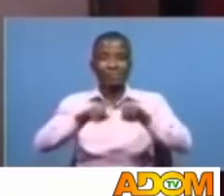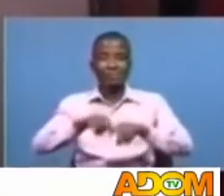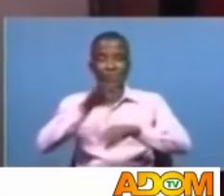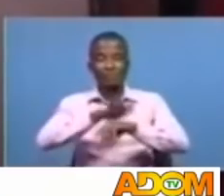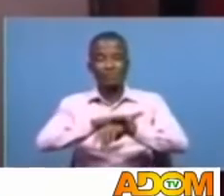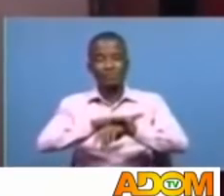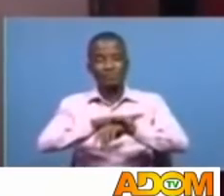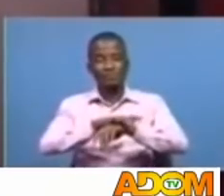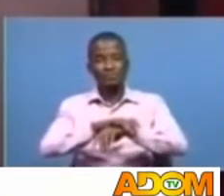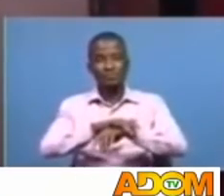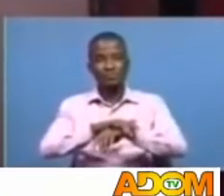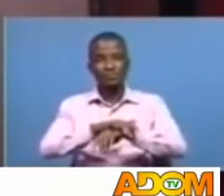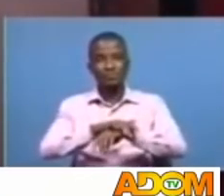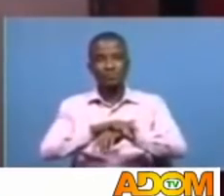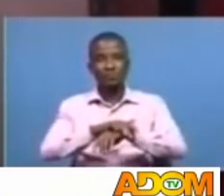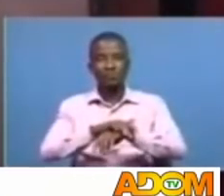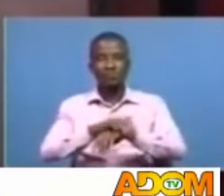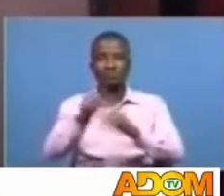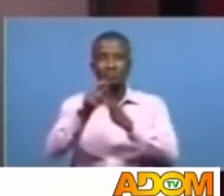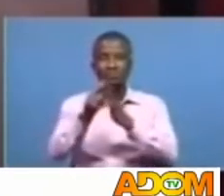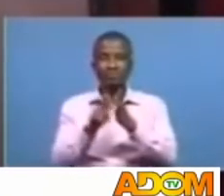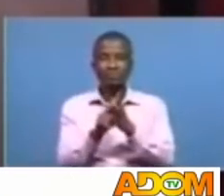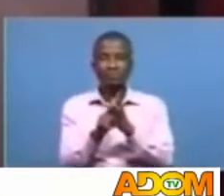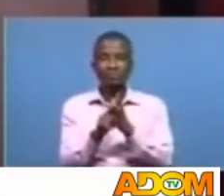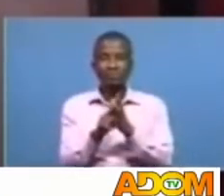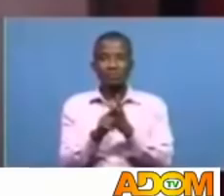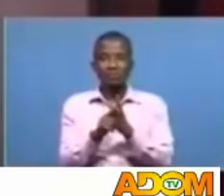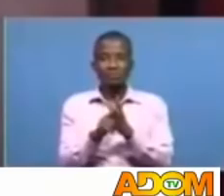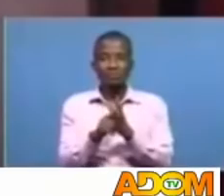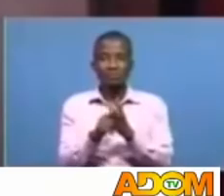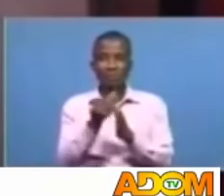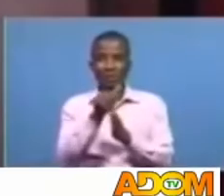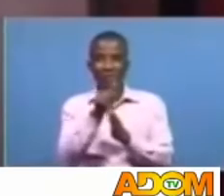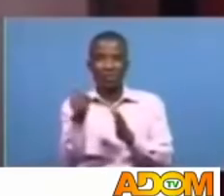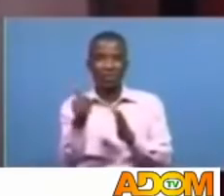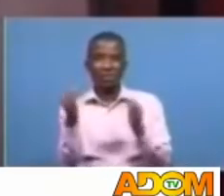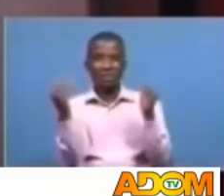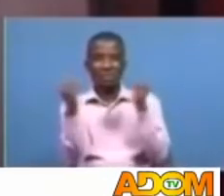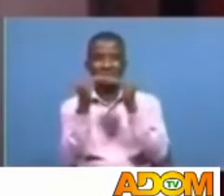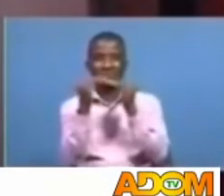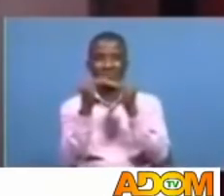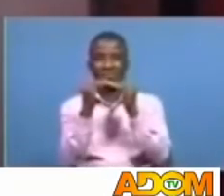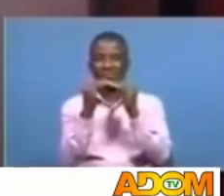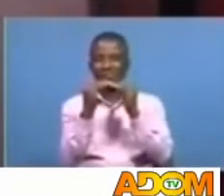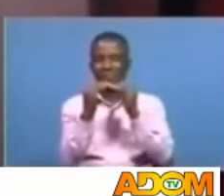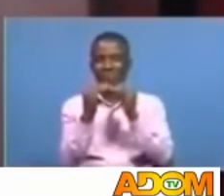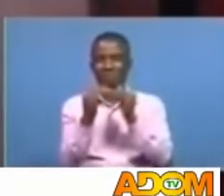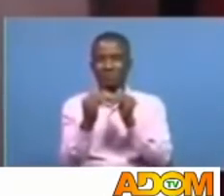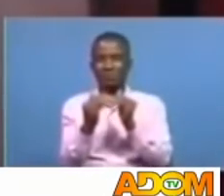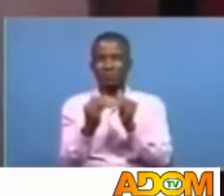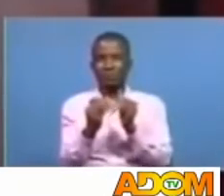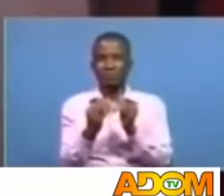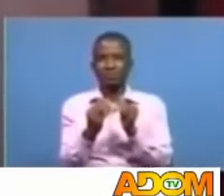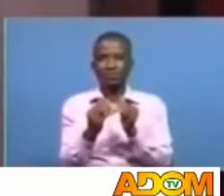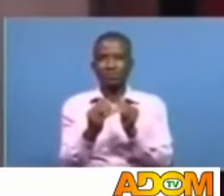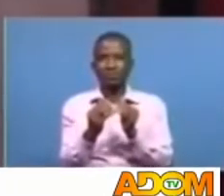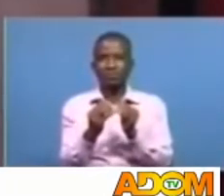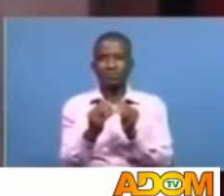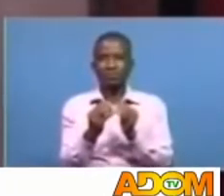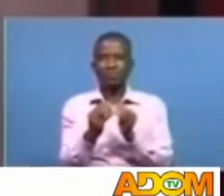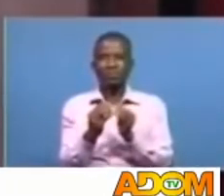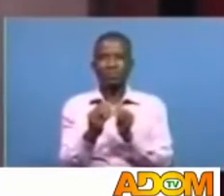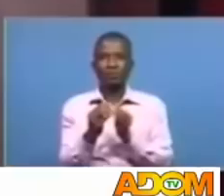subject to a rule of law or equity. And my lords, there can